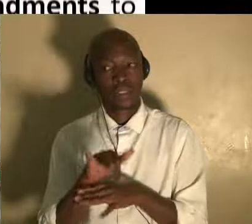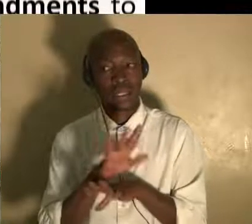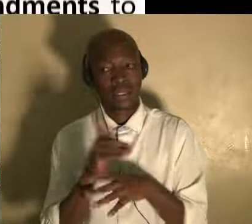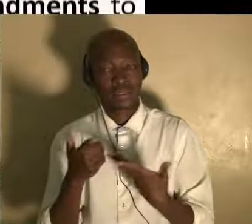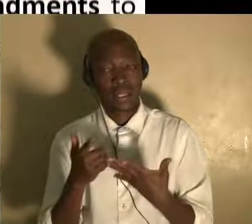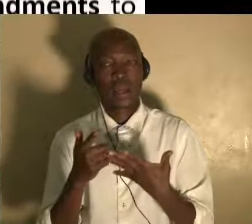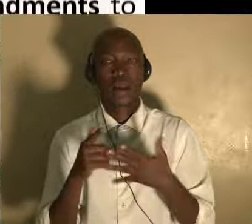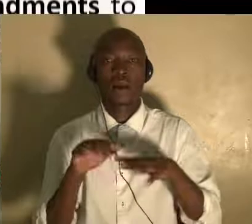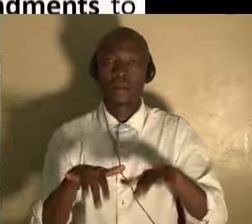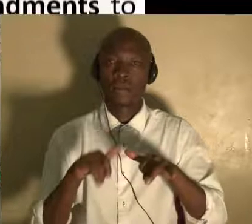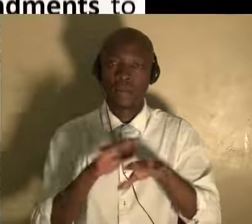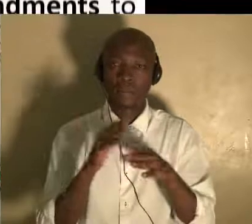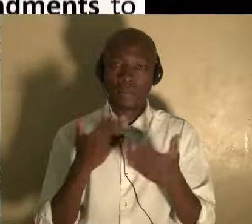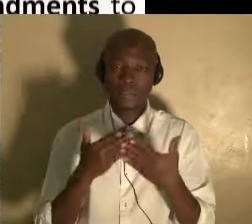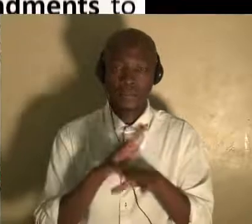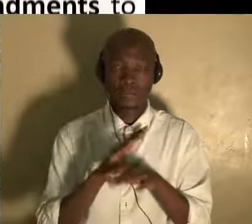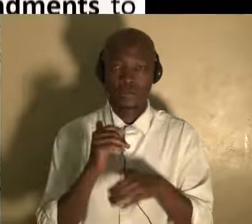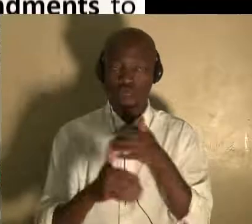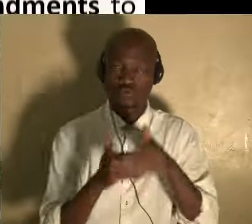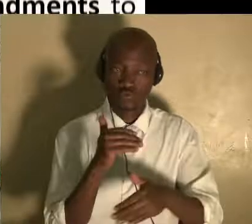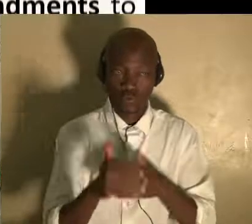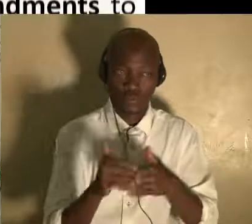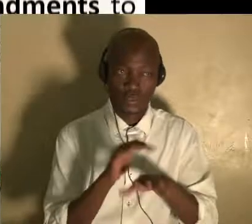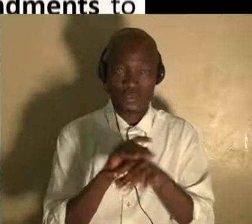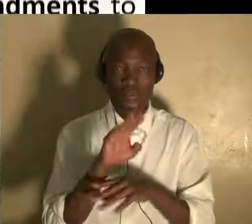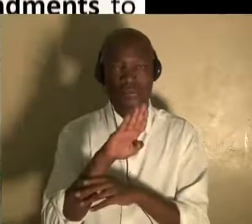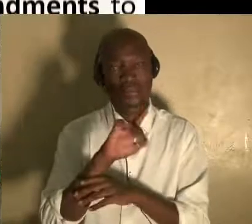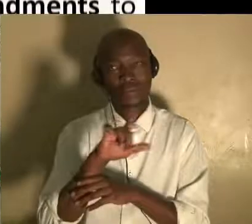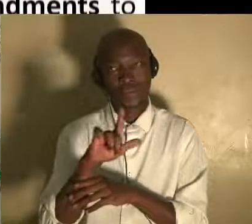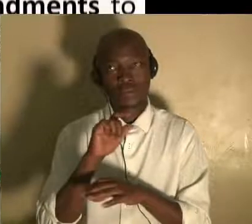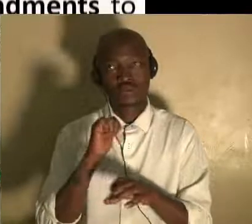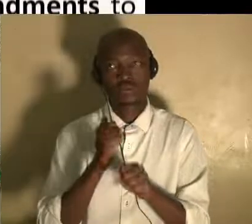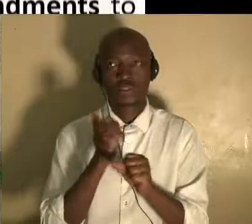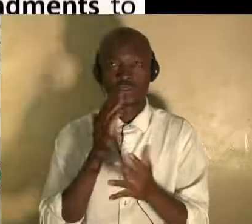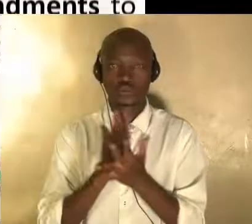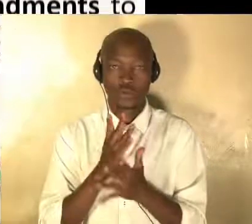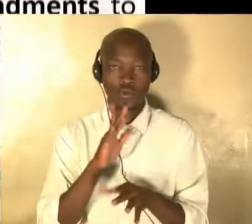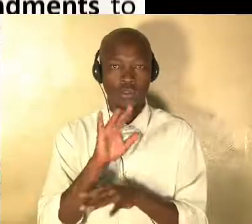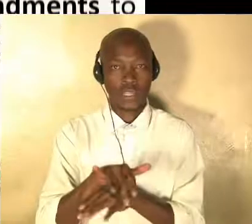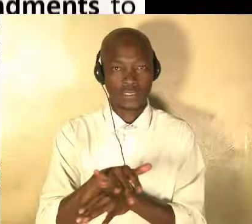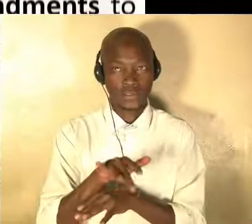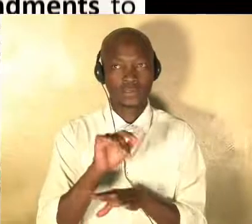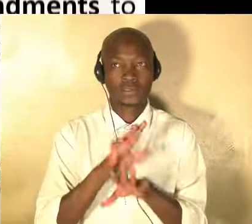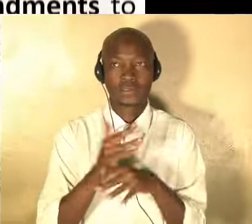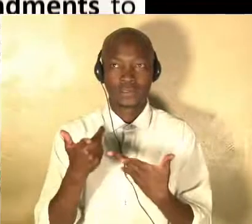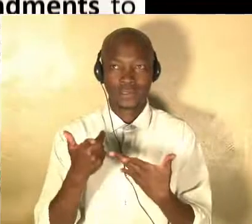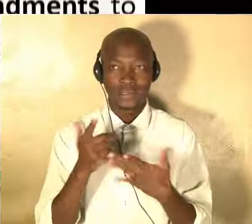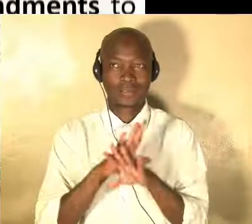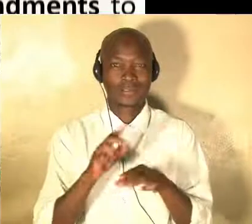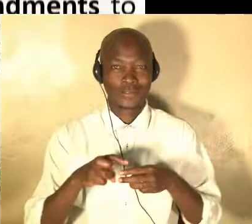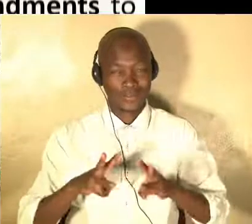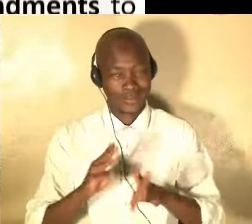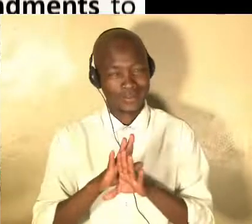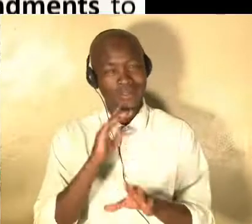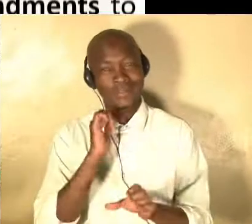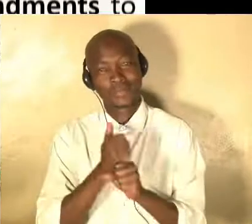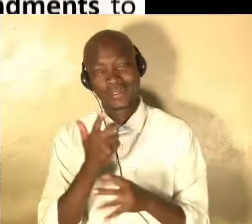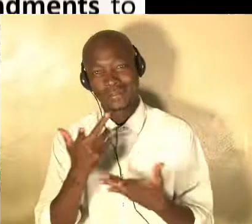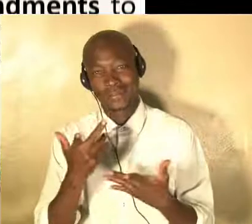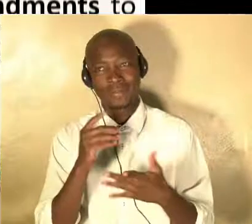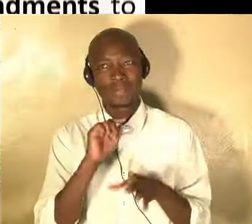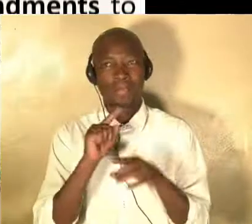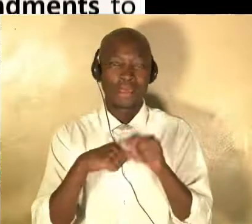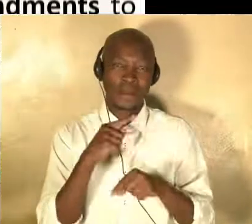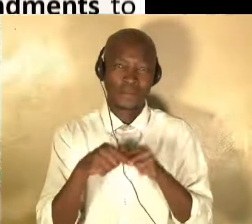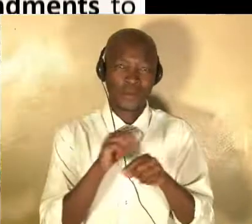be able to process the bill to ensure that there is a mechanism that is put in place in terms